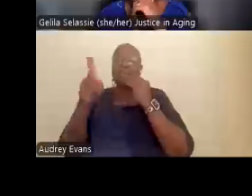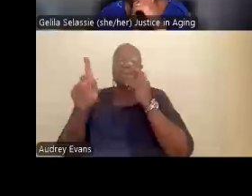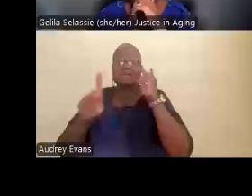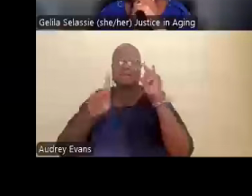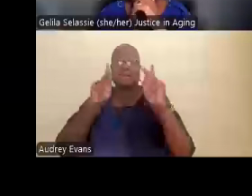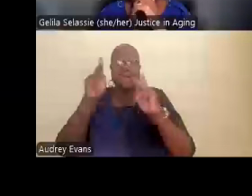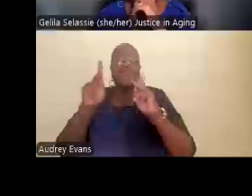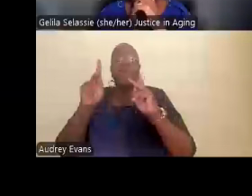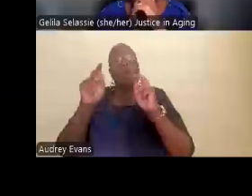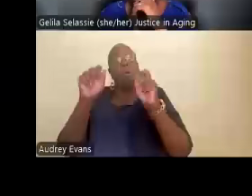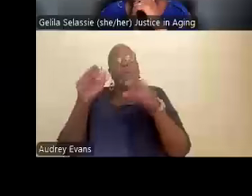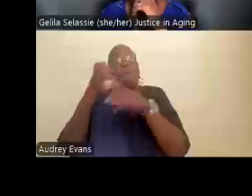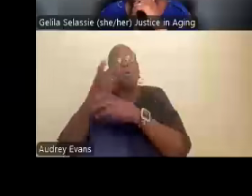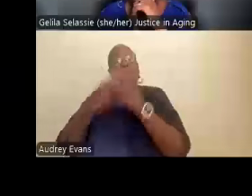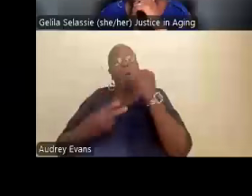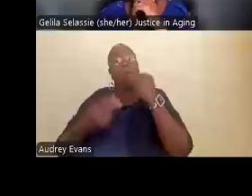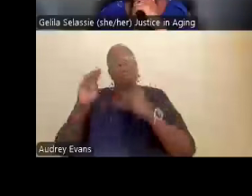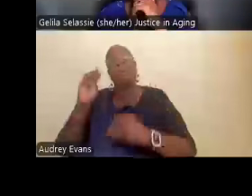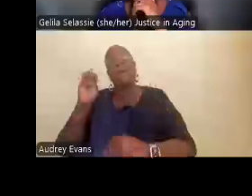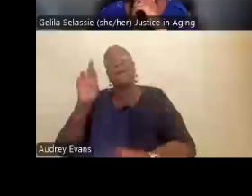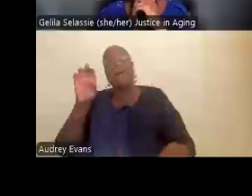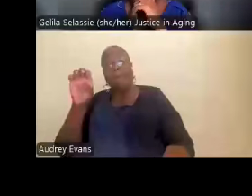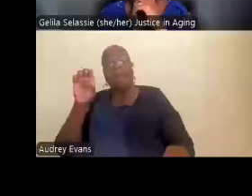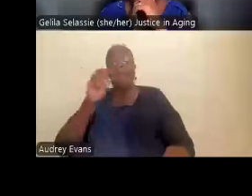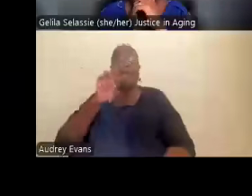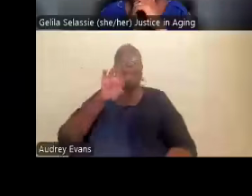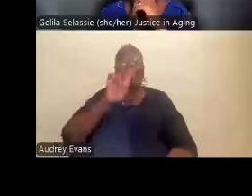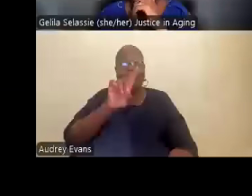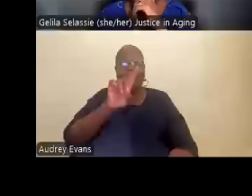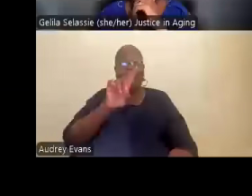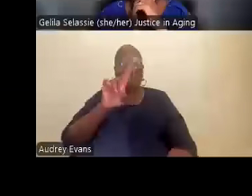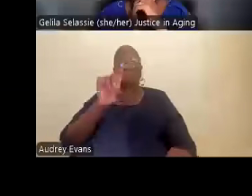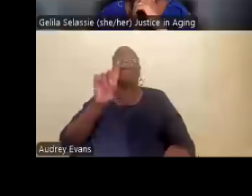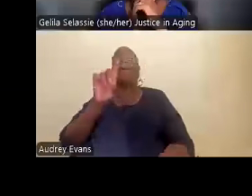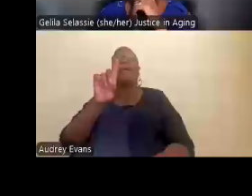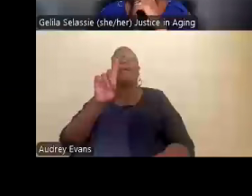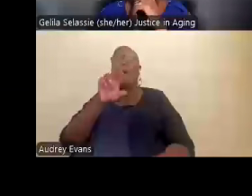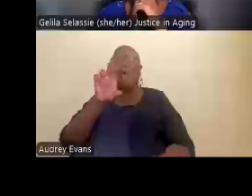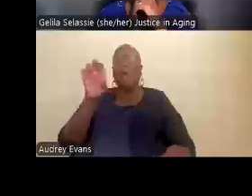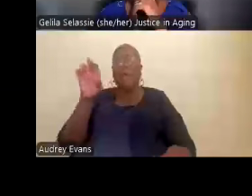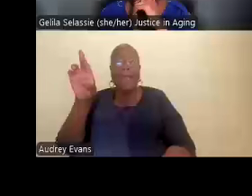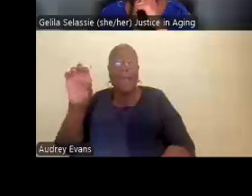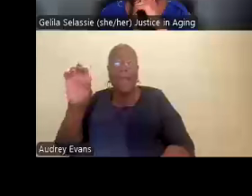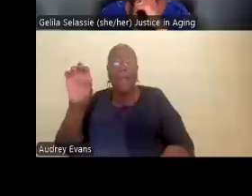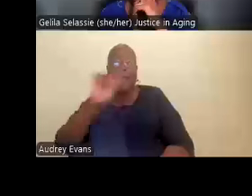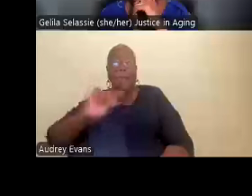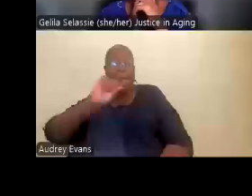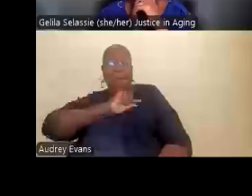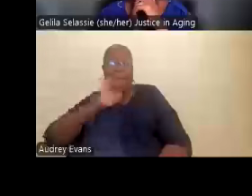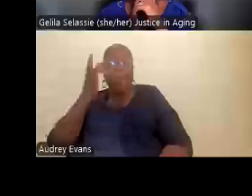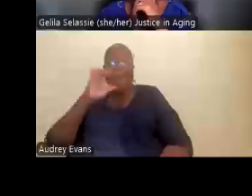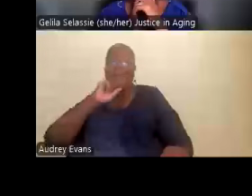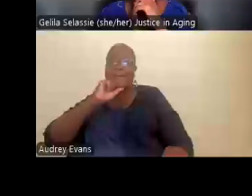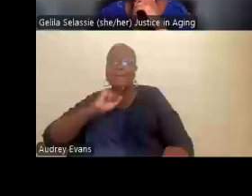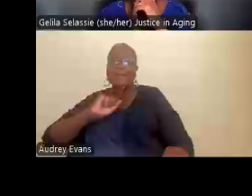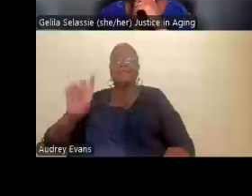dually eligible for both Medicare and Medicaid. They're enrolled in Medicare because they qualify based on age or